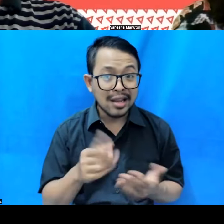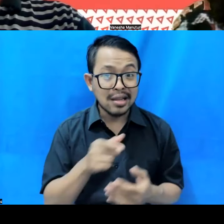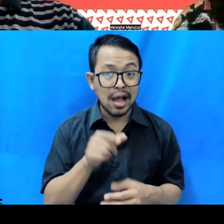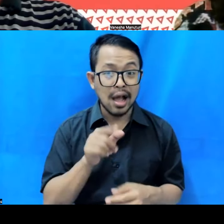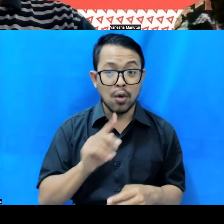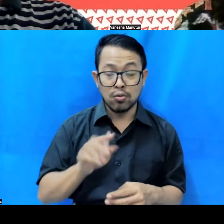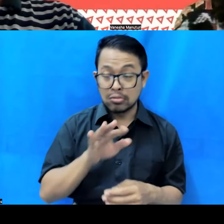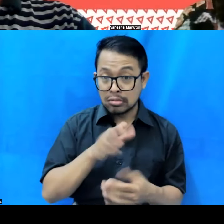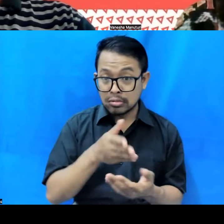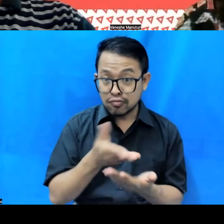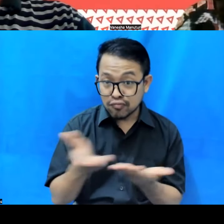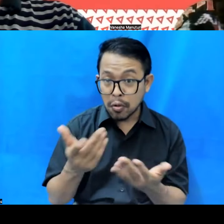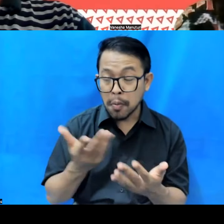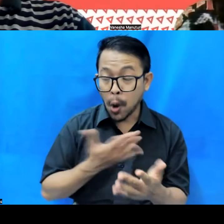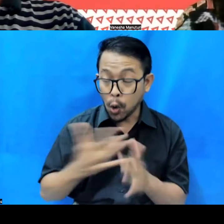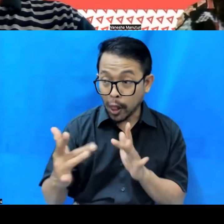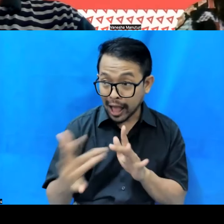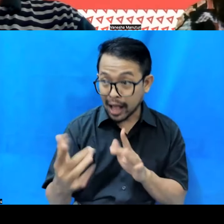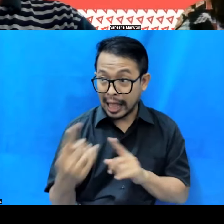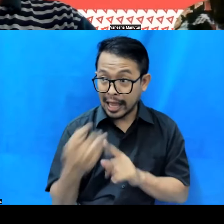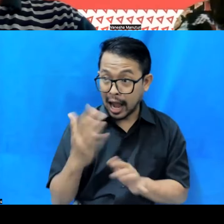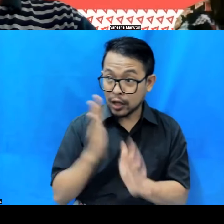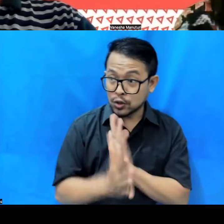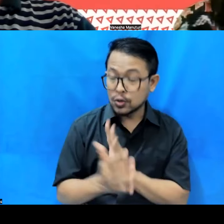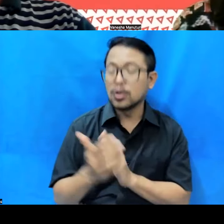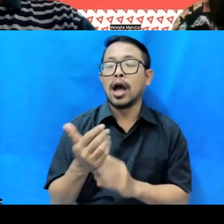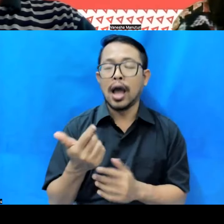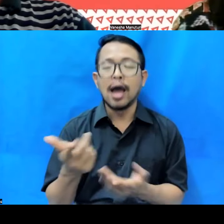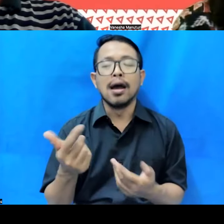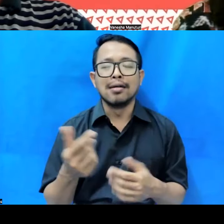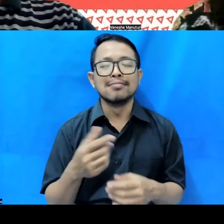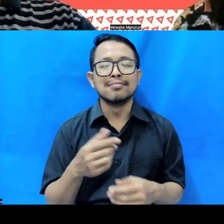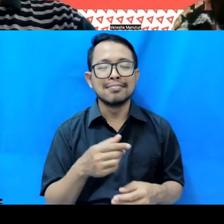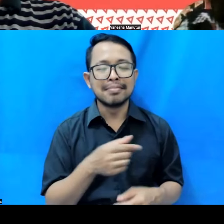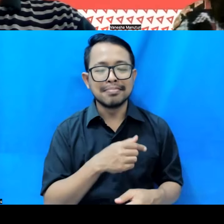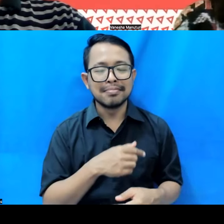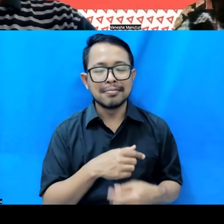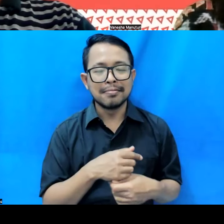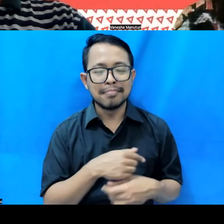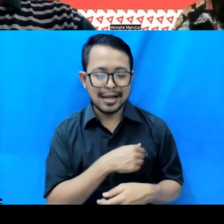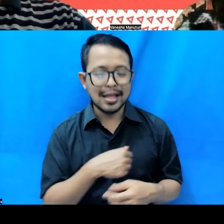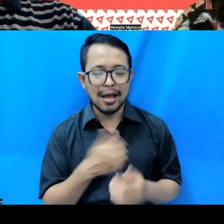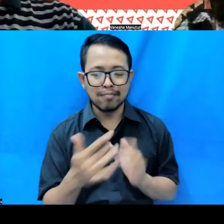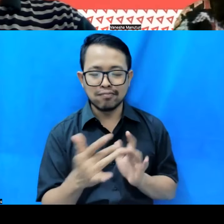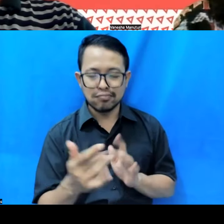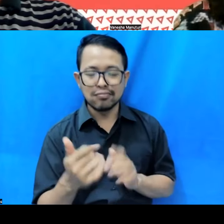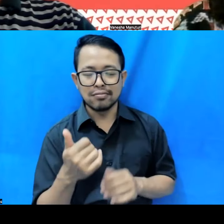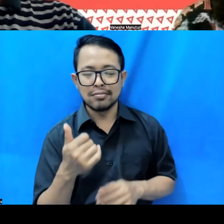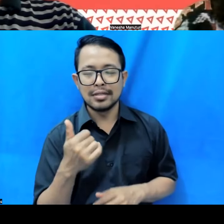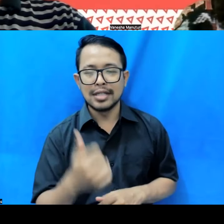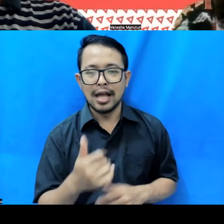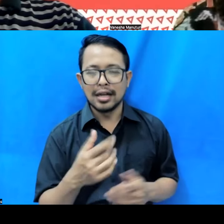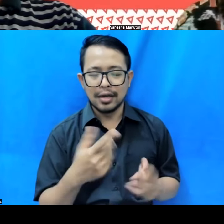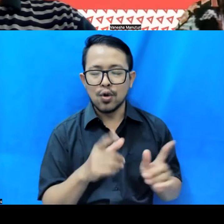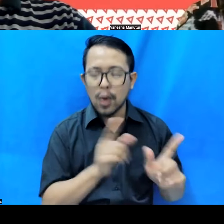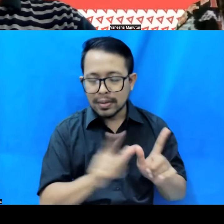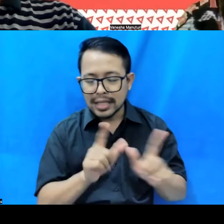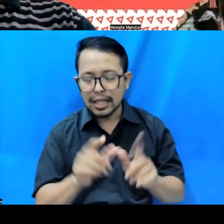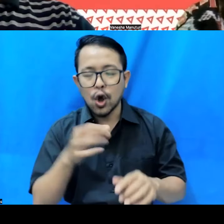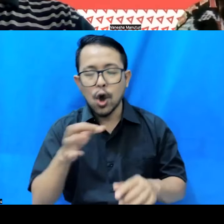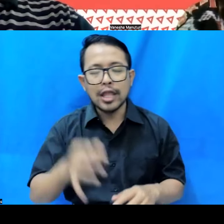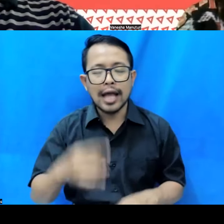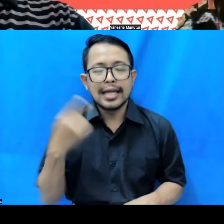we are unable to respond to your questions. But if you want to contact us, please do so. You can contact us in